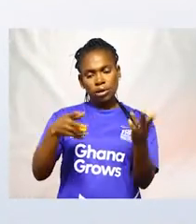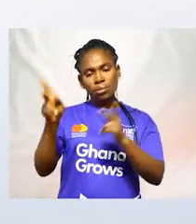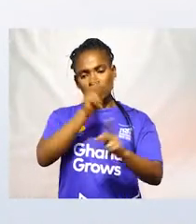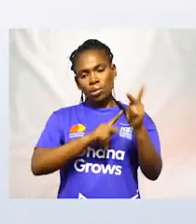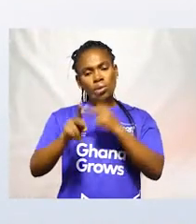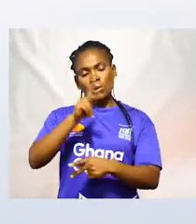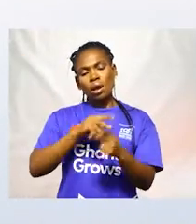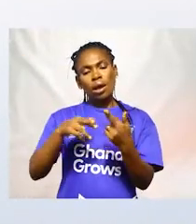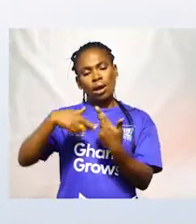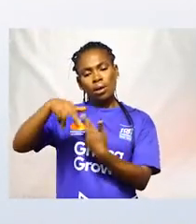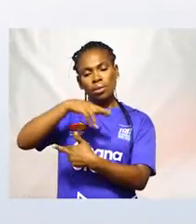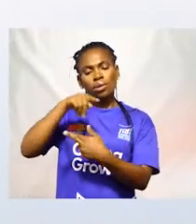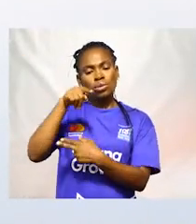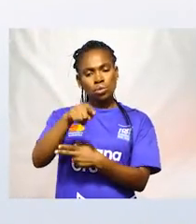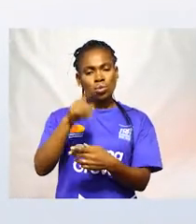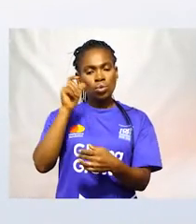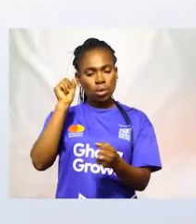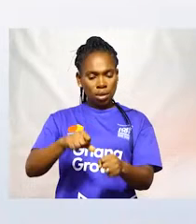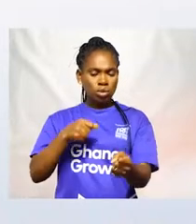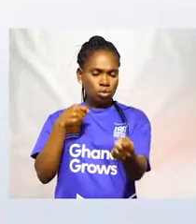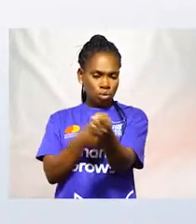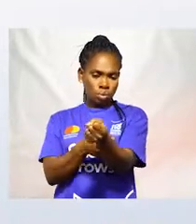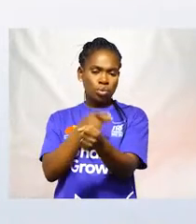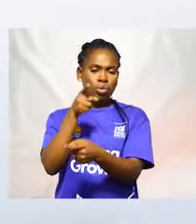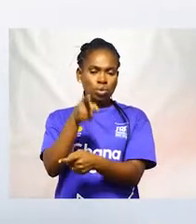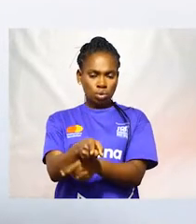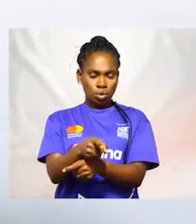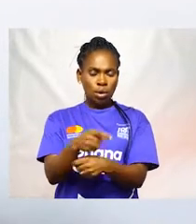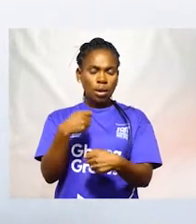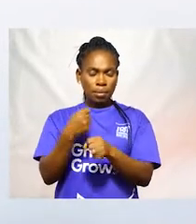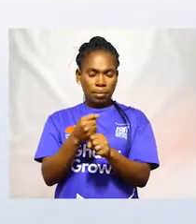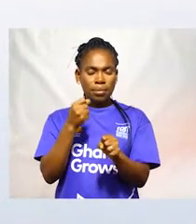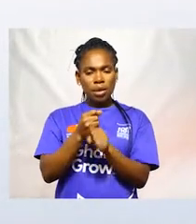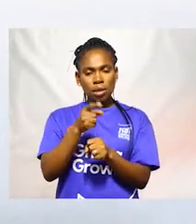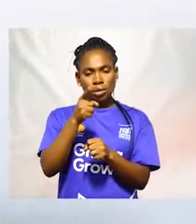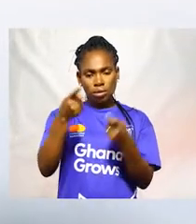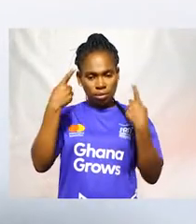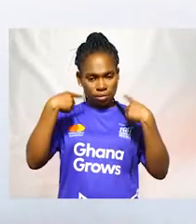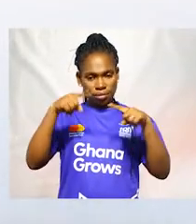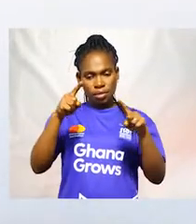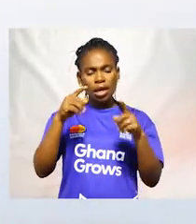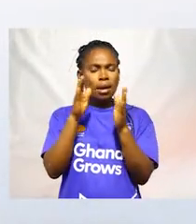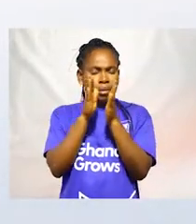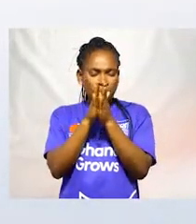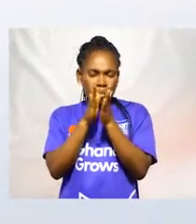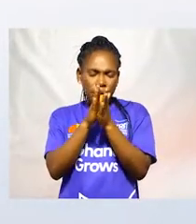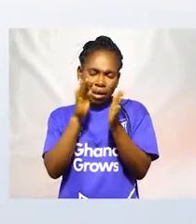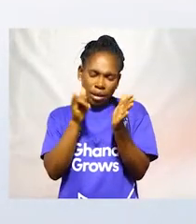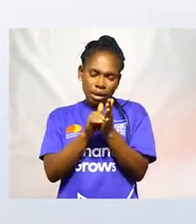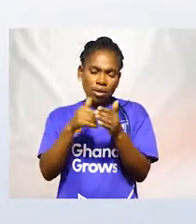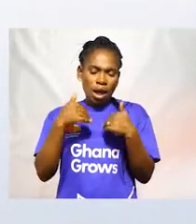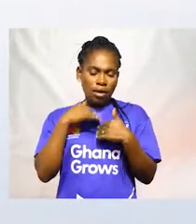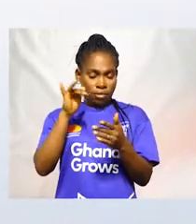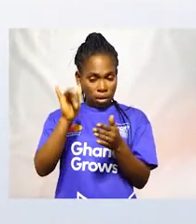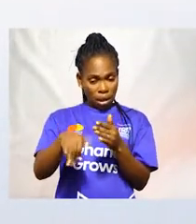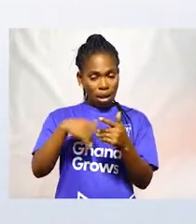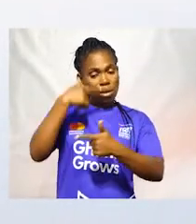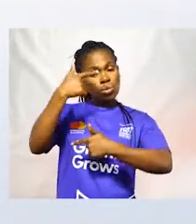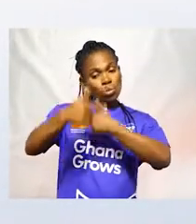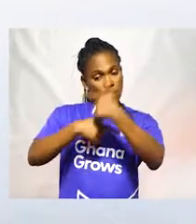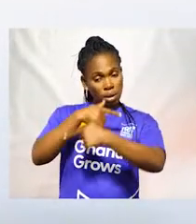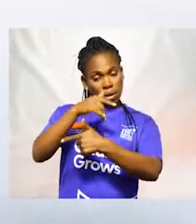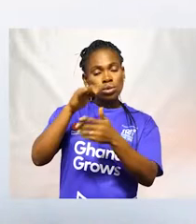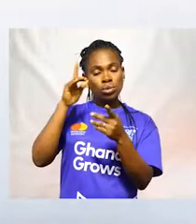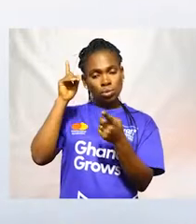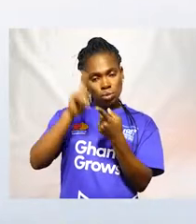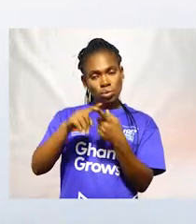that can support you to come out of that place. And I pray that you have that grace to know that it is not